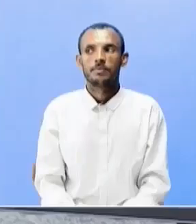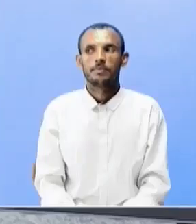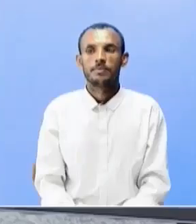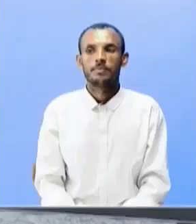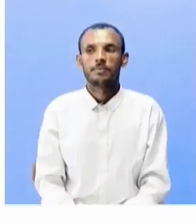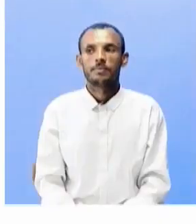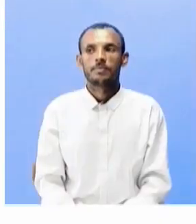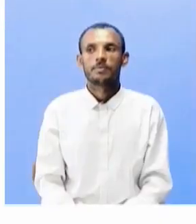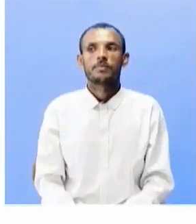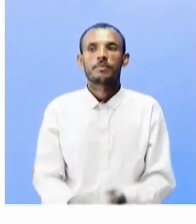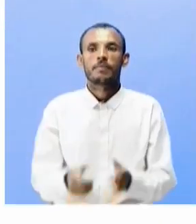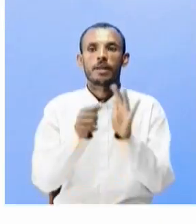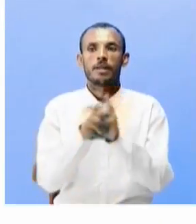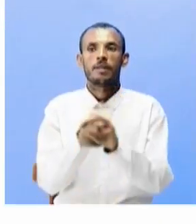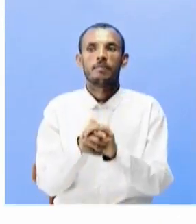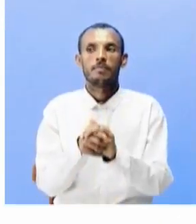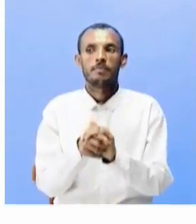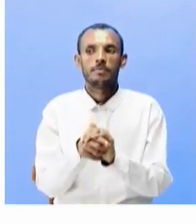Example.